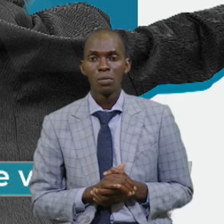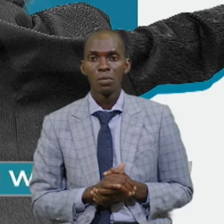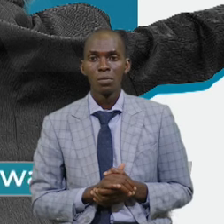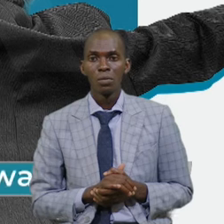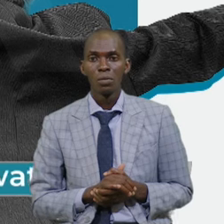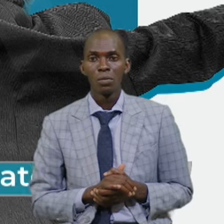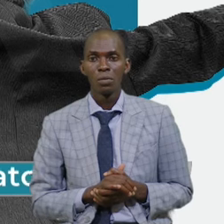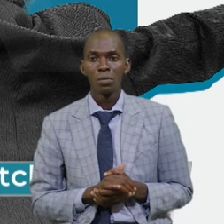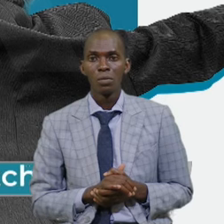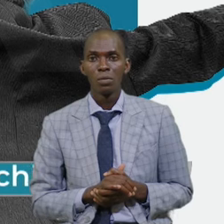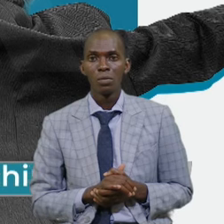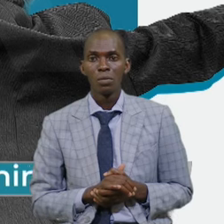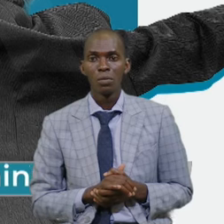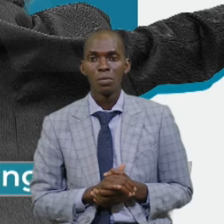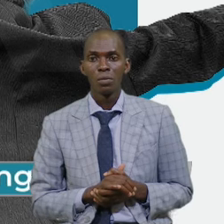there.